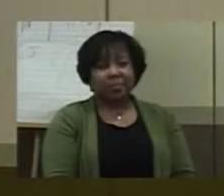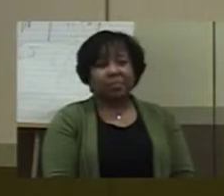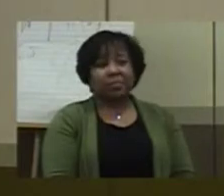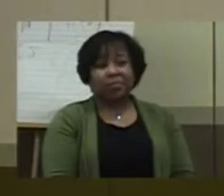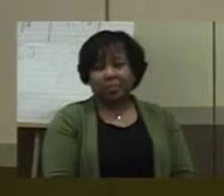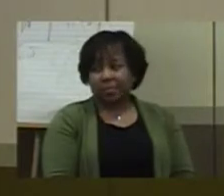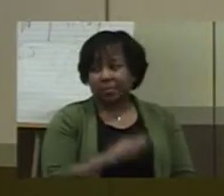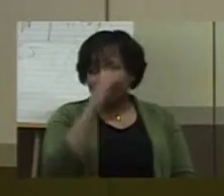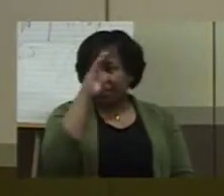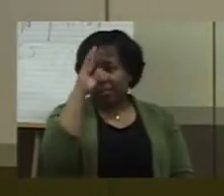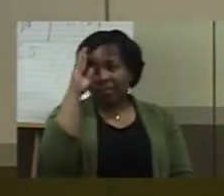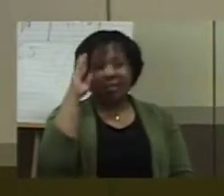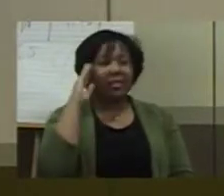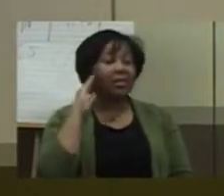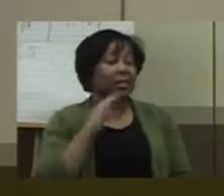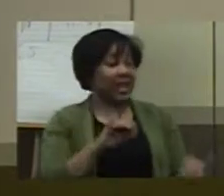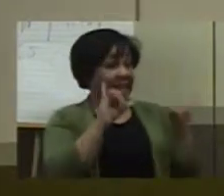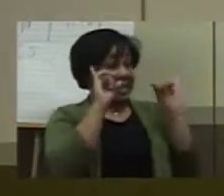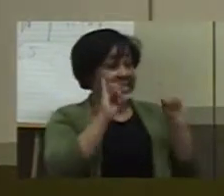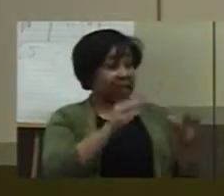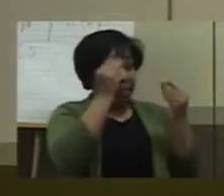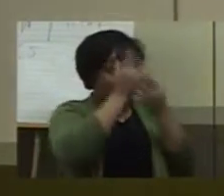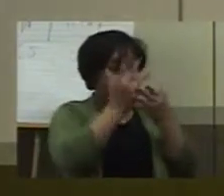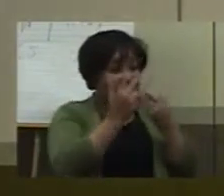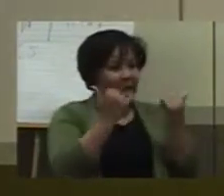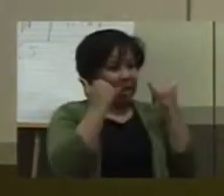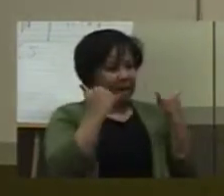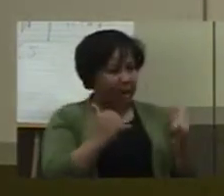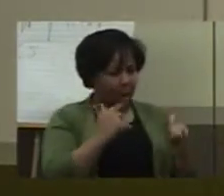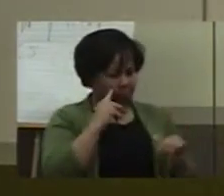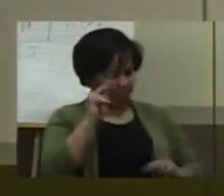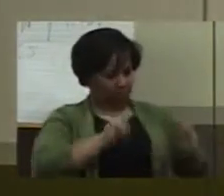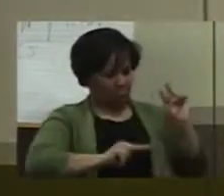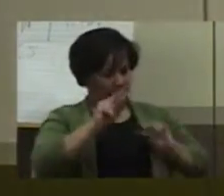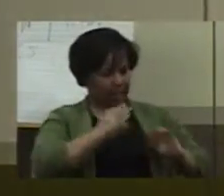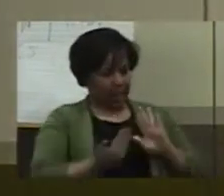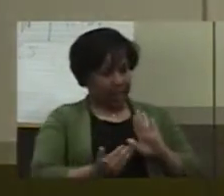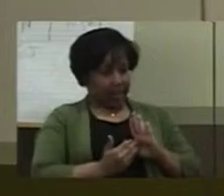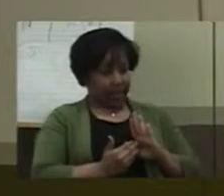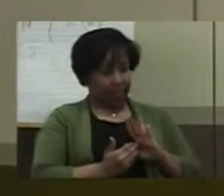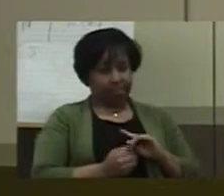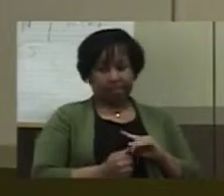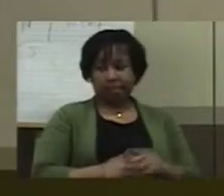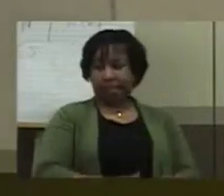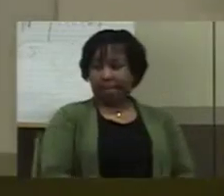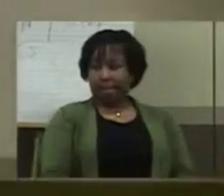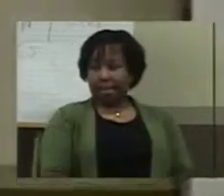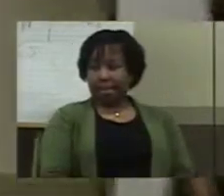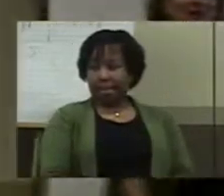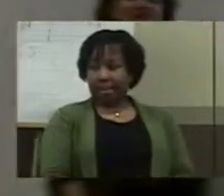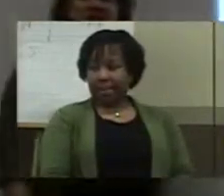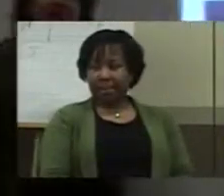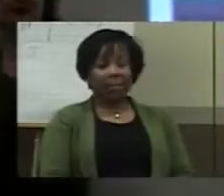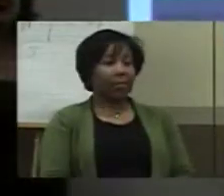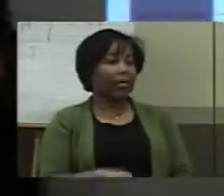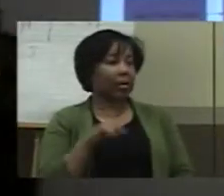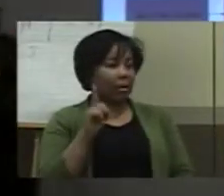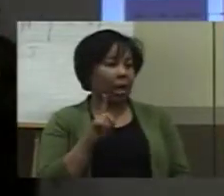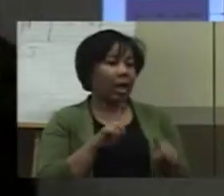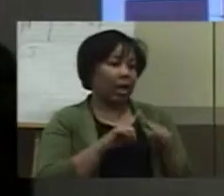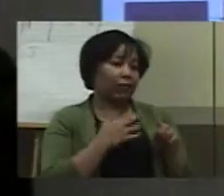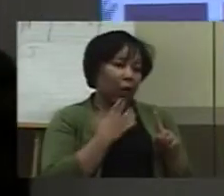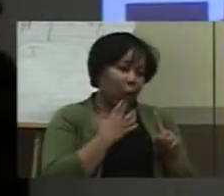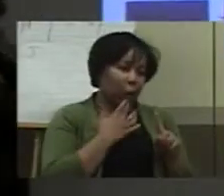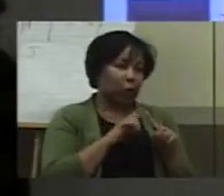Okay? Same information, let's just take another look at it. Okay? Different shapes, different